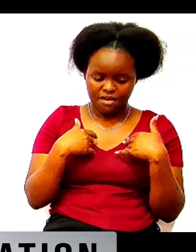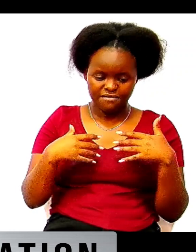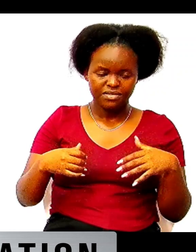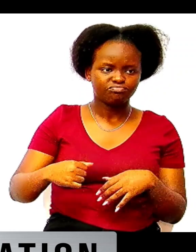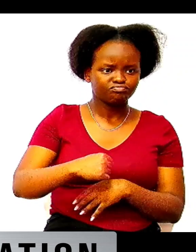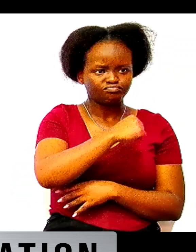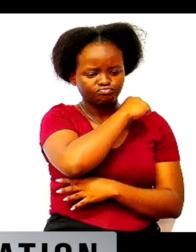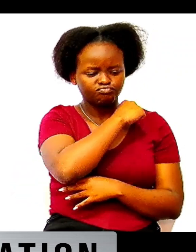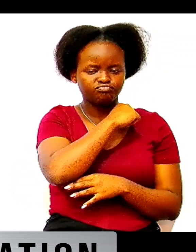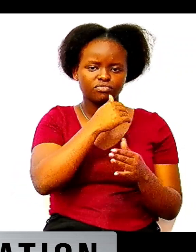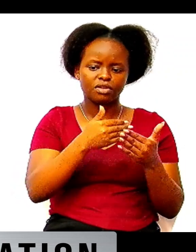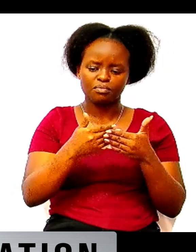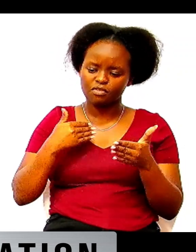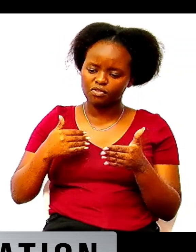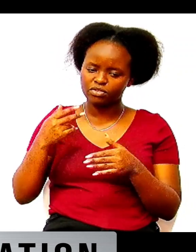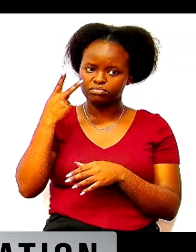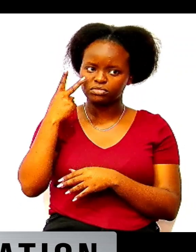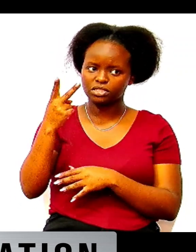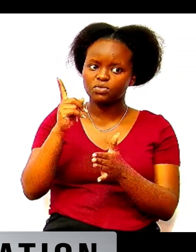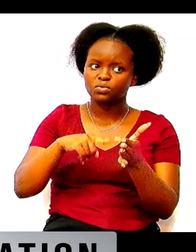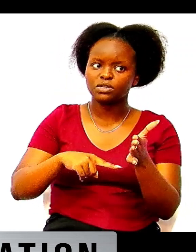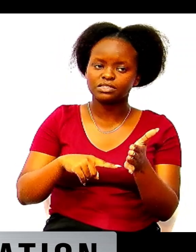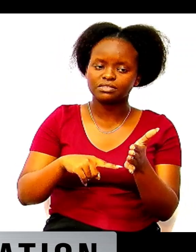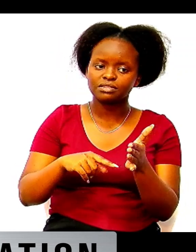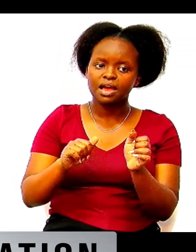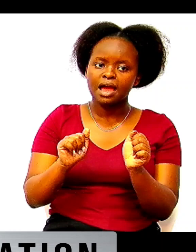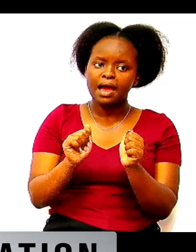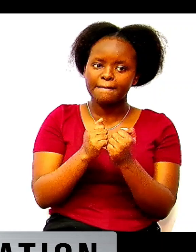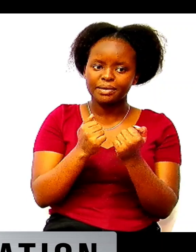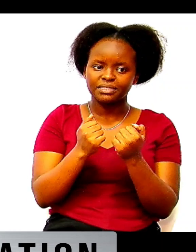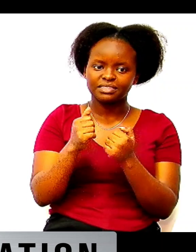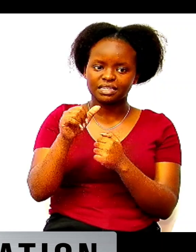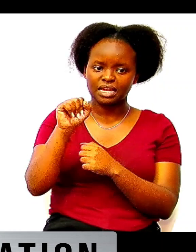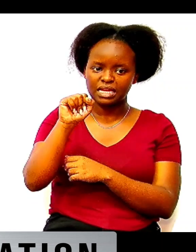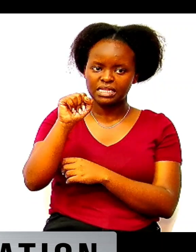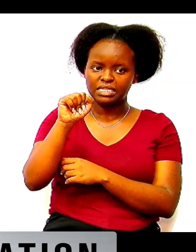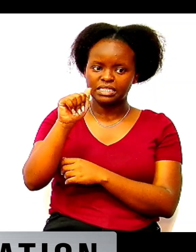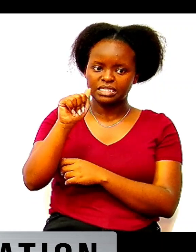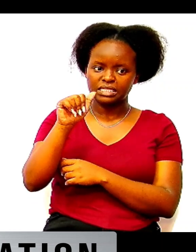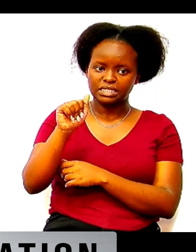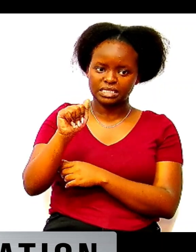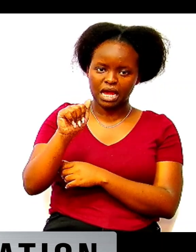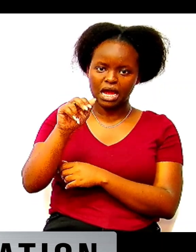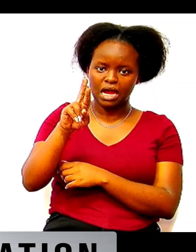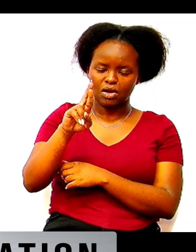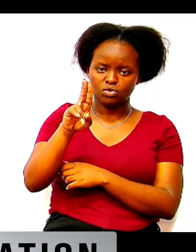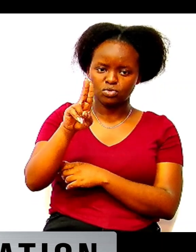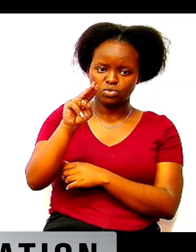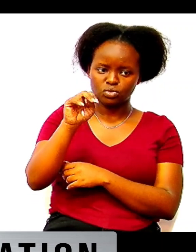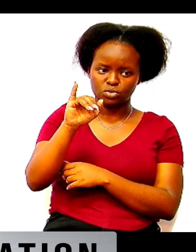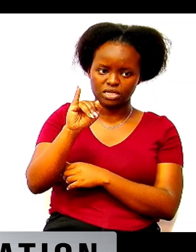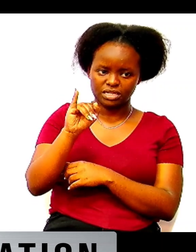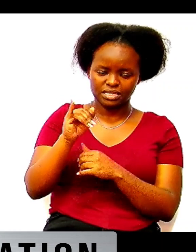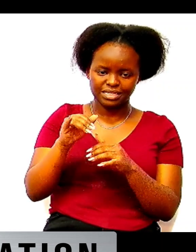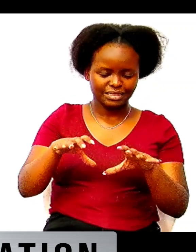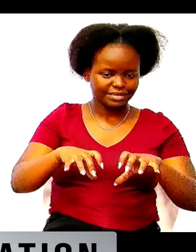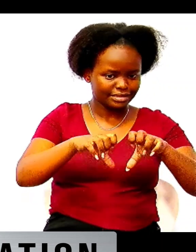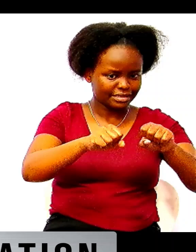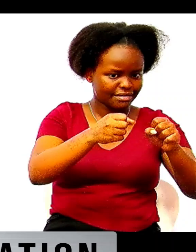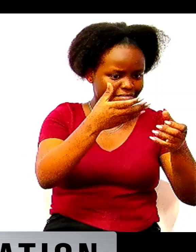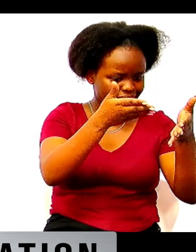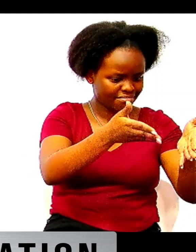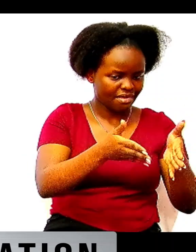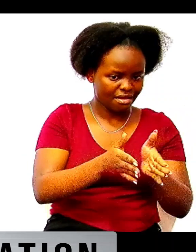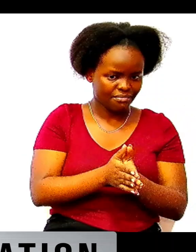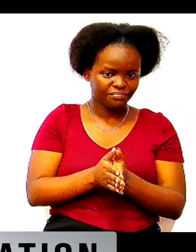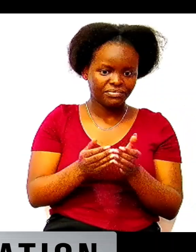before. You saw what happened with Sarungi, who we are talking about here. Right. They wanted to take her from there. There's a lot